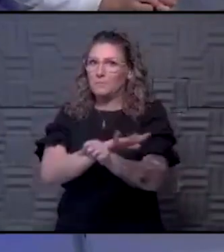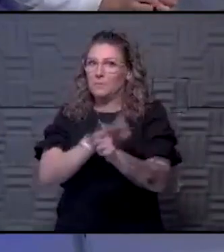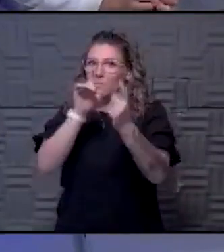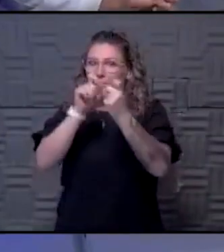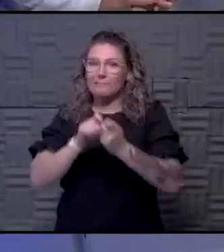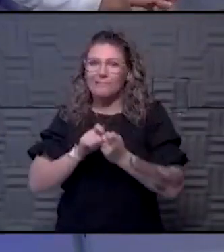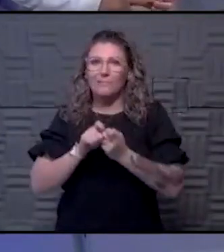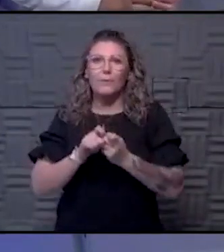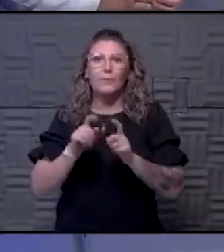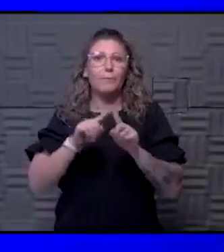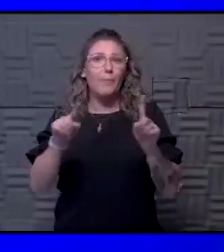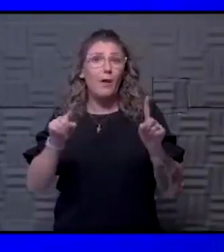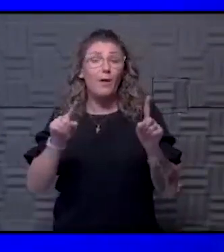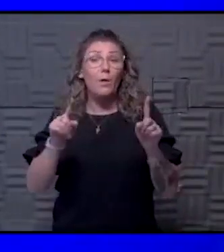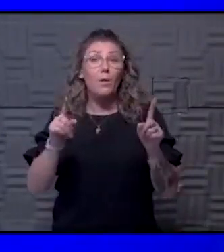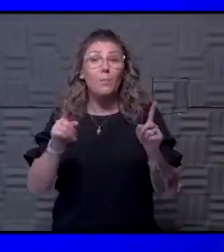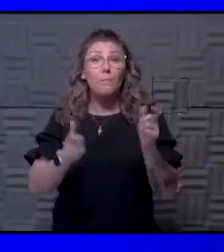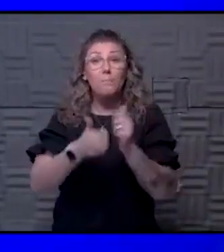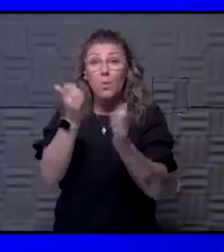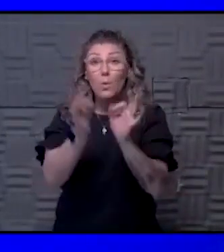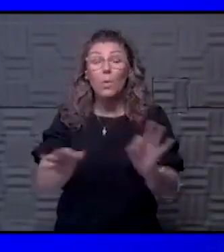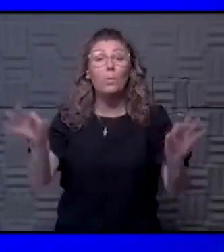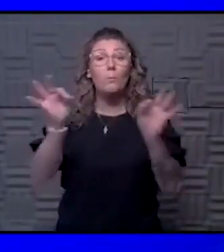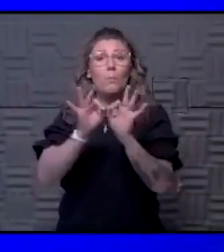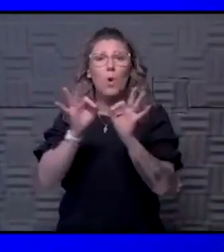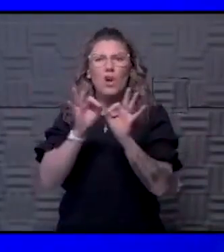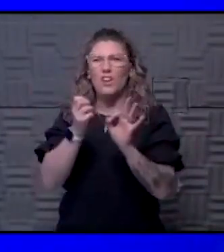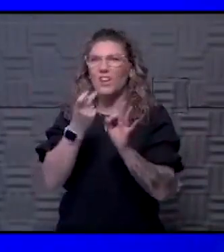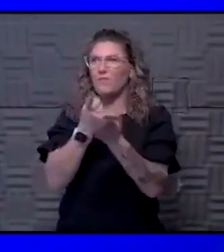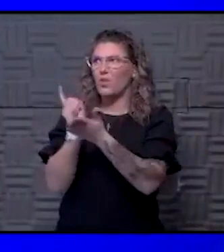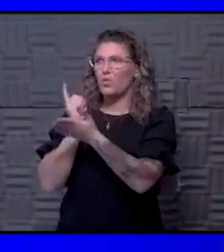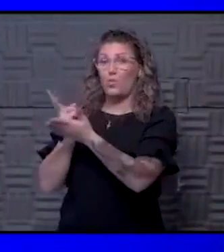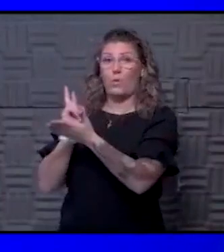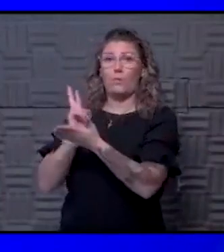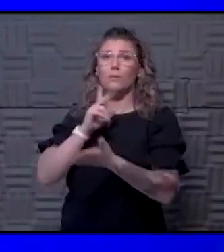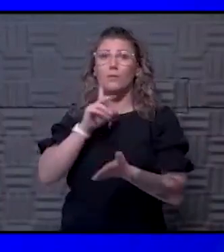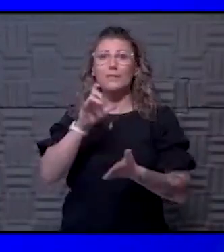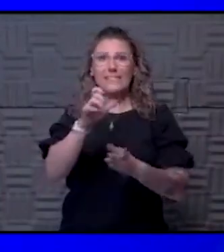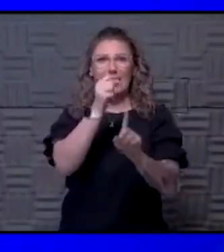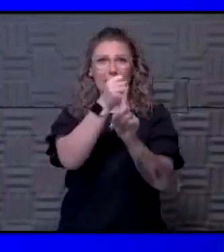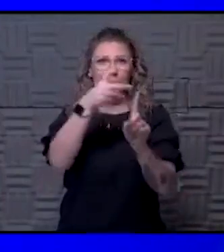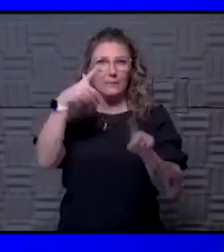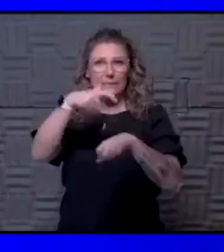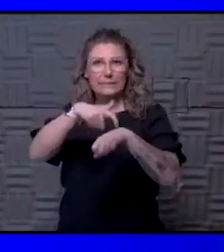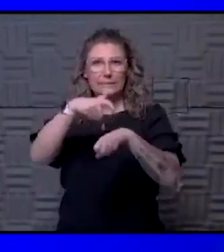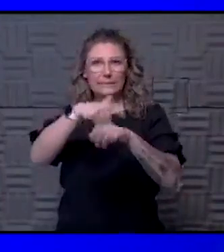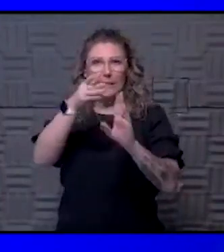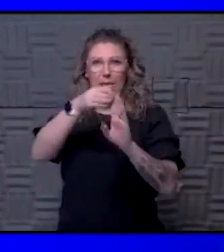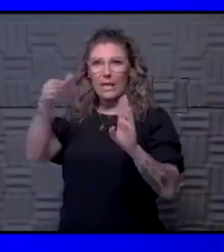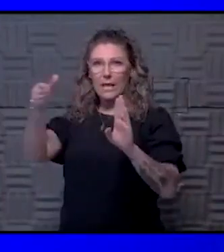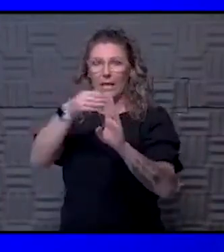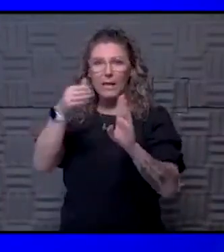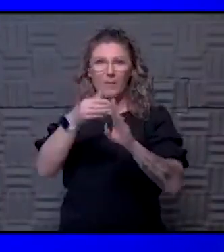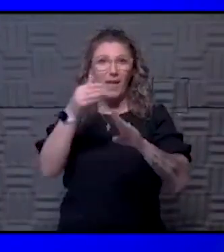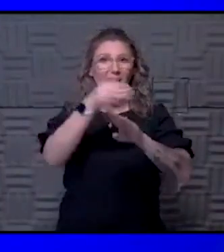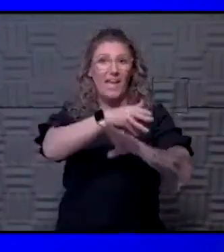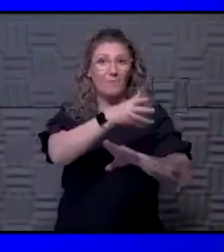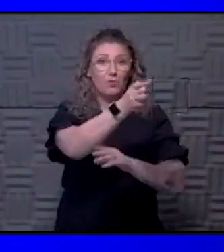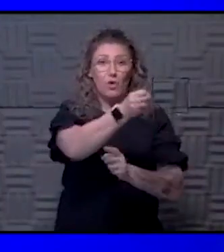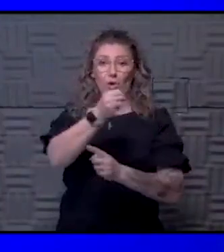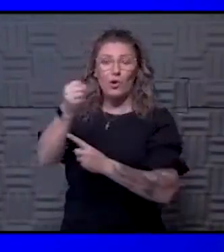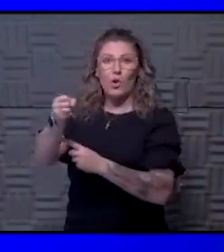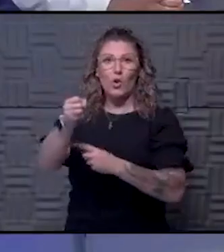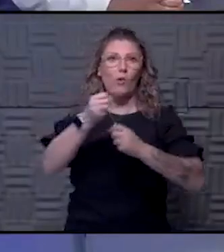I think major key thing that came out a few weeks ago was that it is that expanded time frame outside of that super cold.